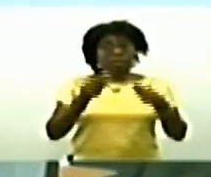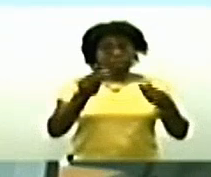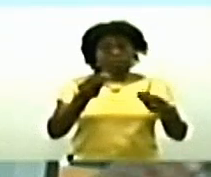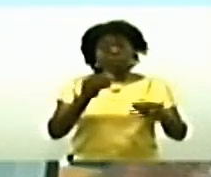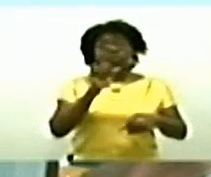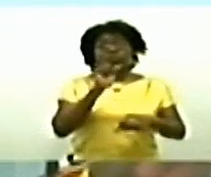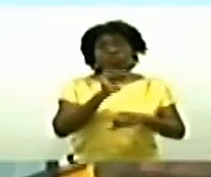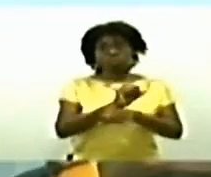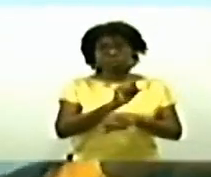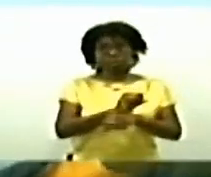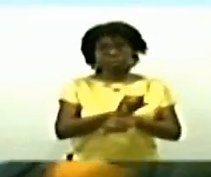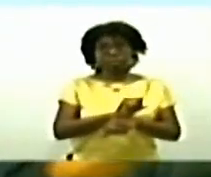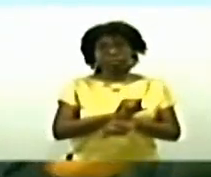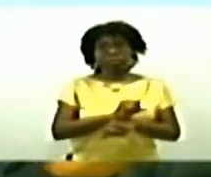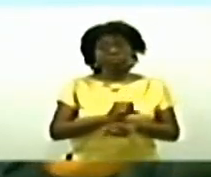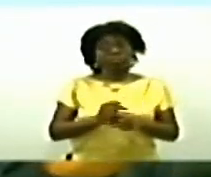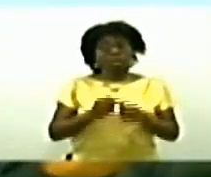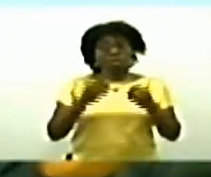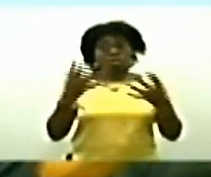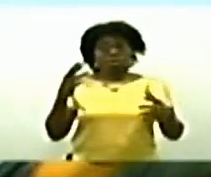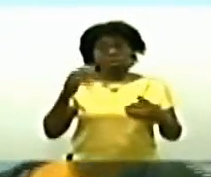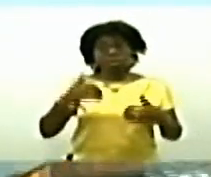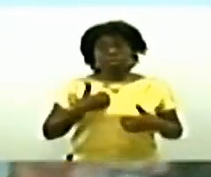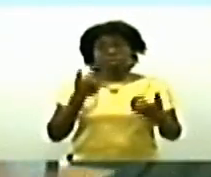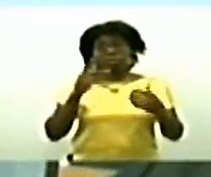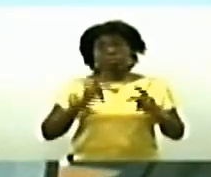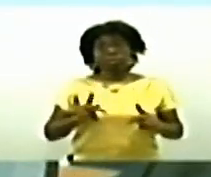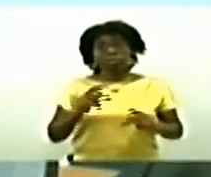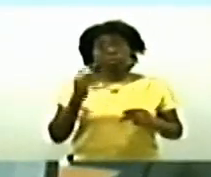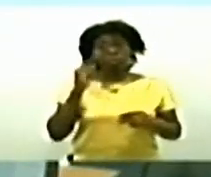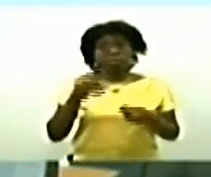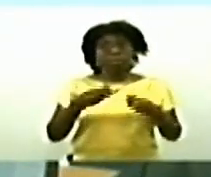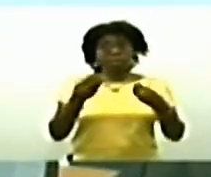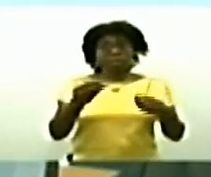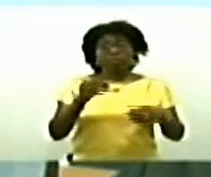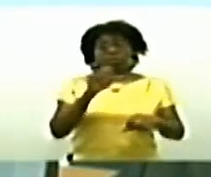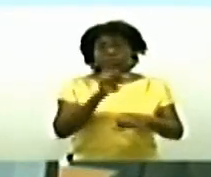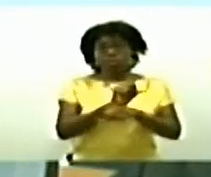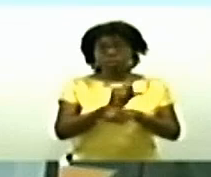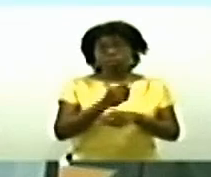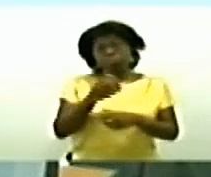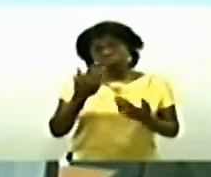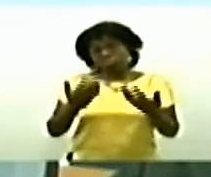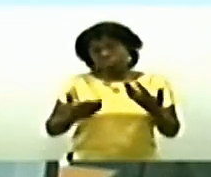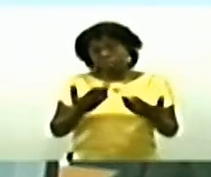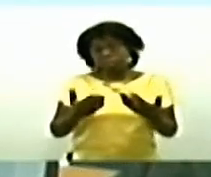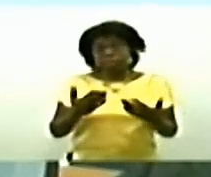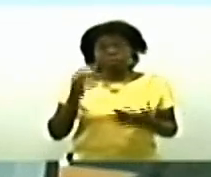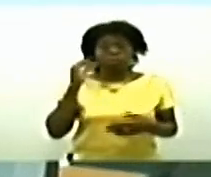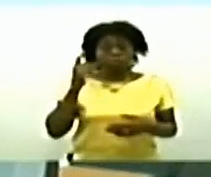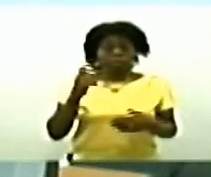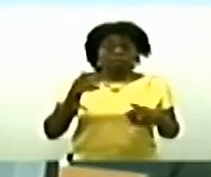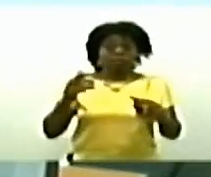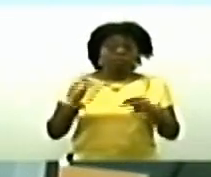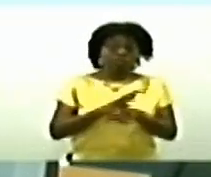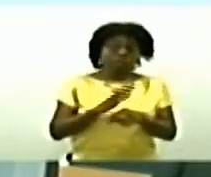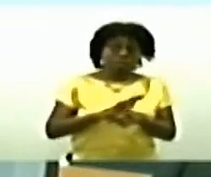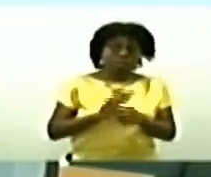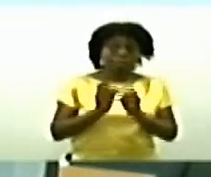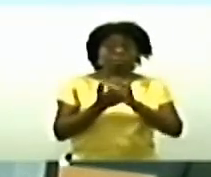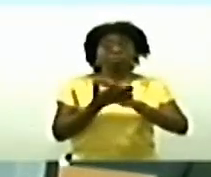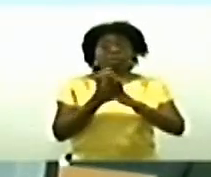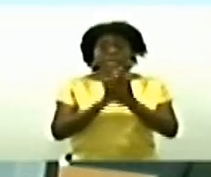A number of young people will be given employment to become traffic wardens. Who knows? They might fully integrate into the police system later